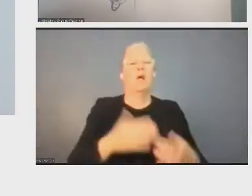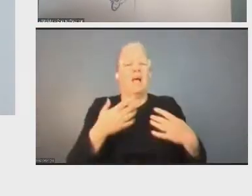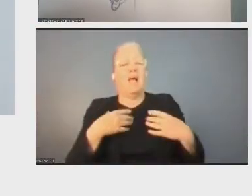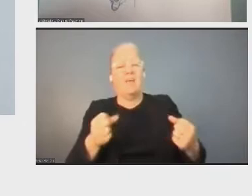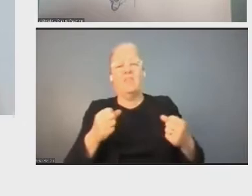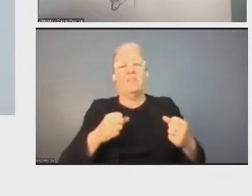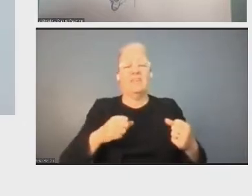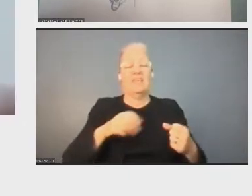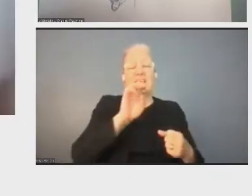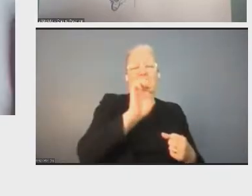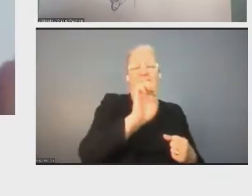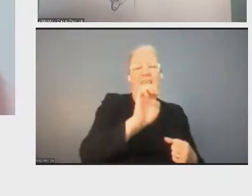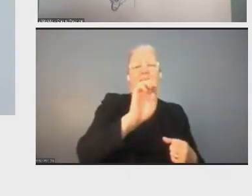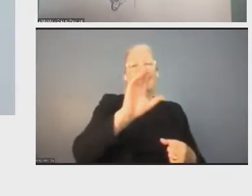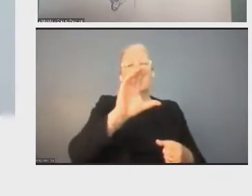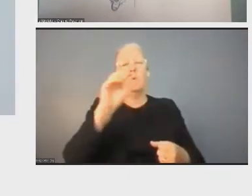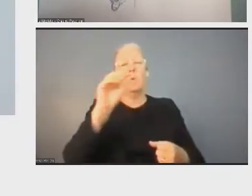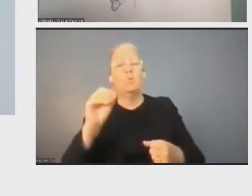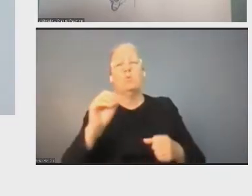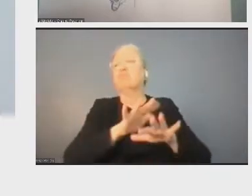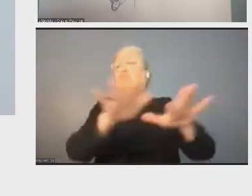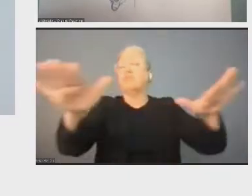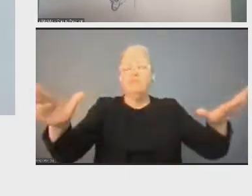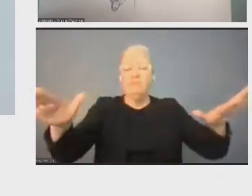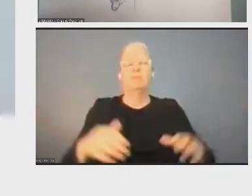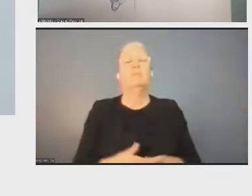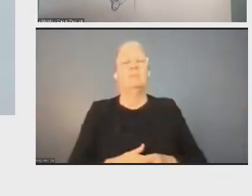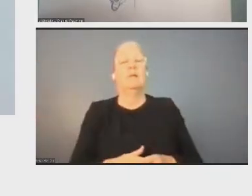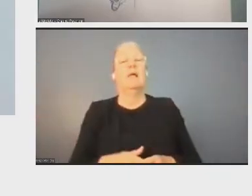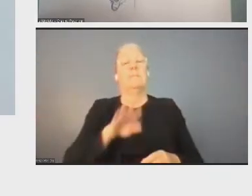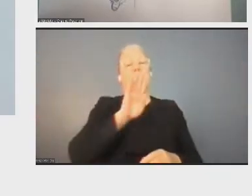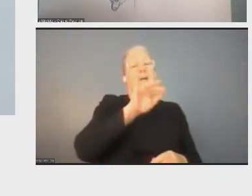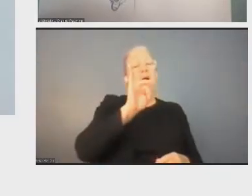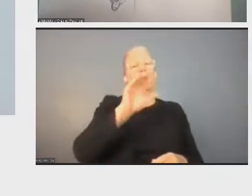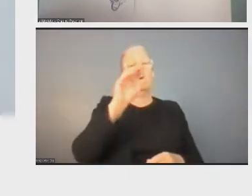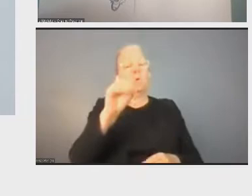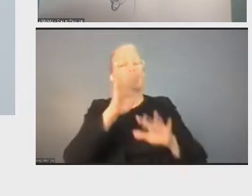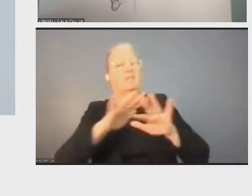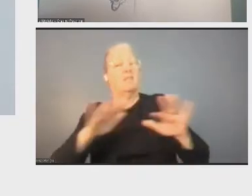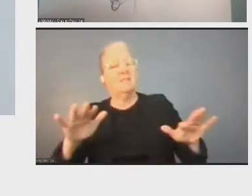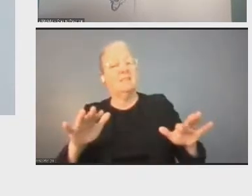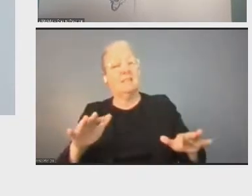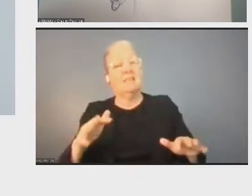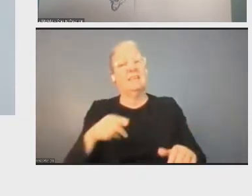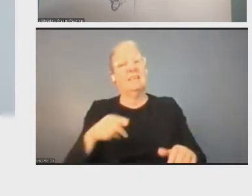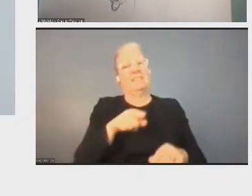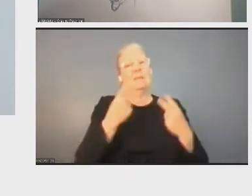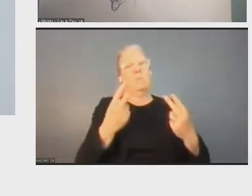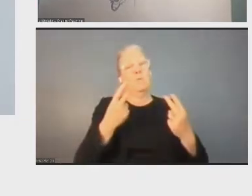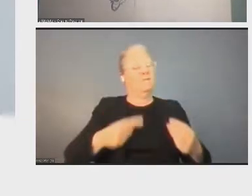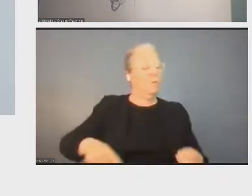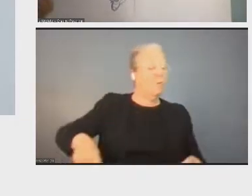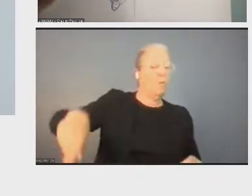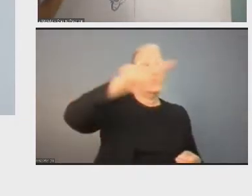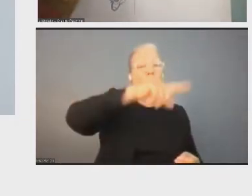biodiversity. And while this new Human Rights Council resolution is important for everyone, I believe it's particularly important for women